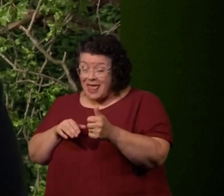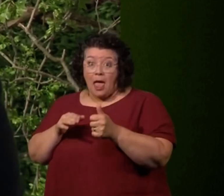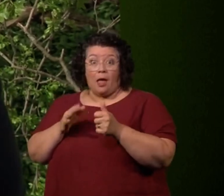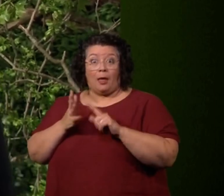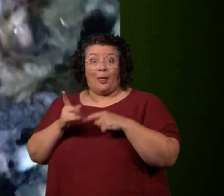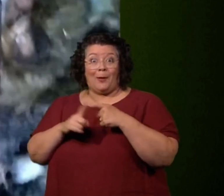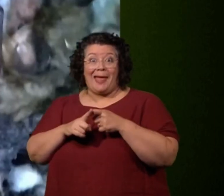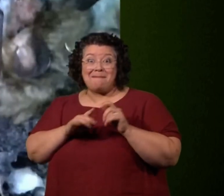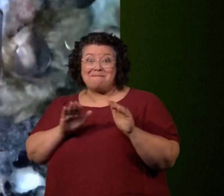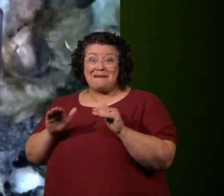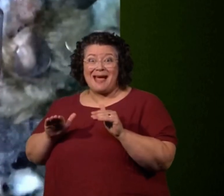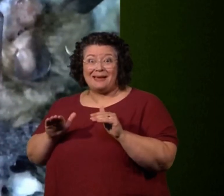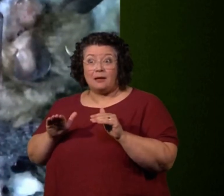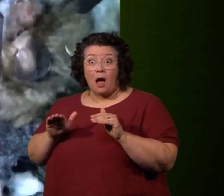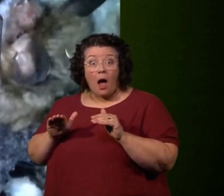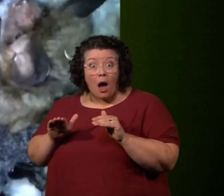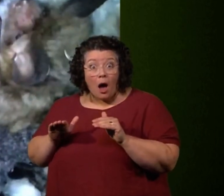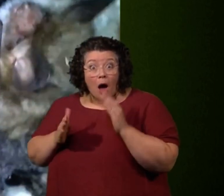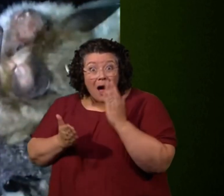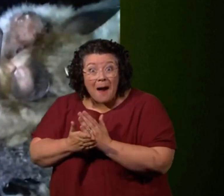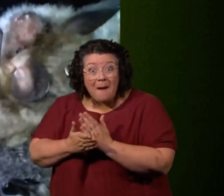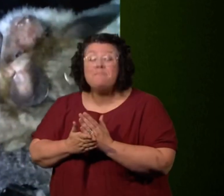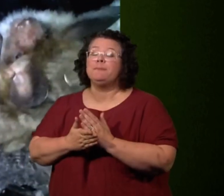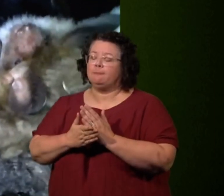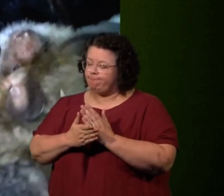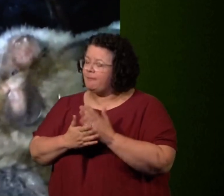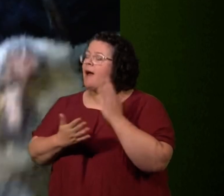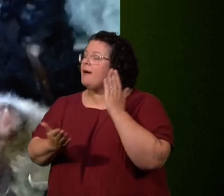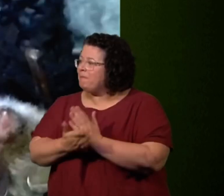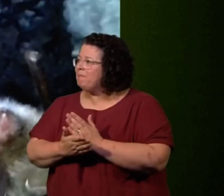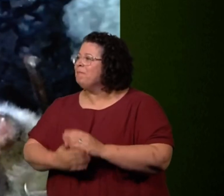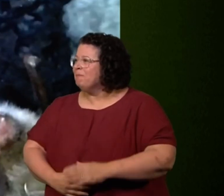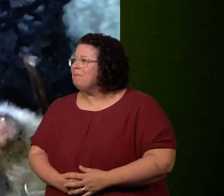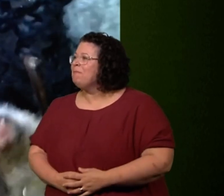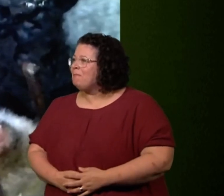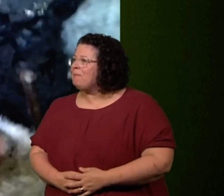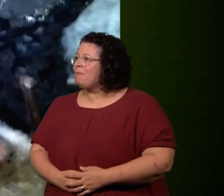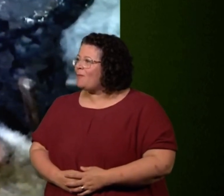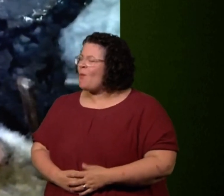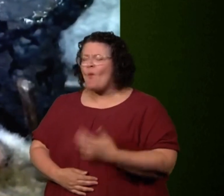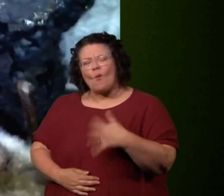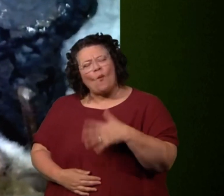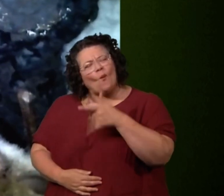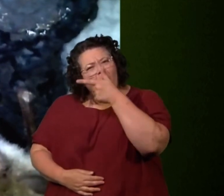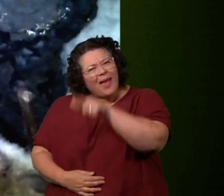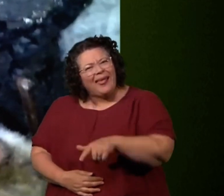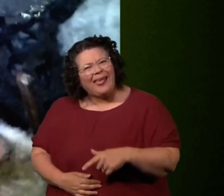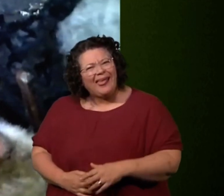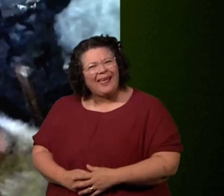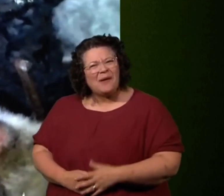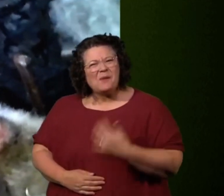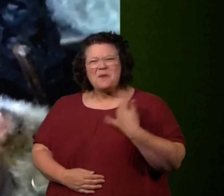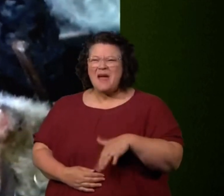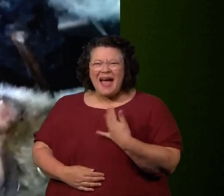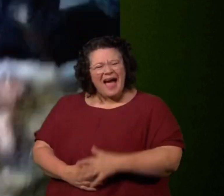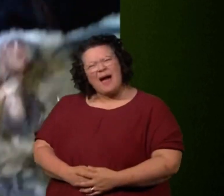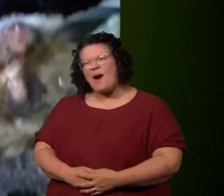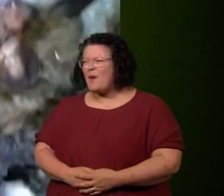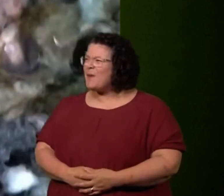bat. Incredibly lucky. That's amazing. Honestly, yeah, I think that's made my